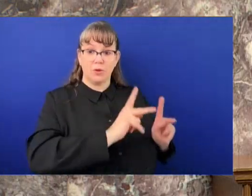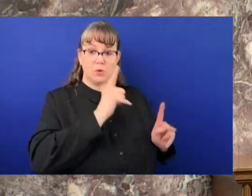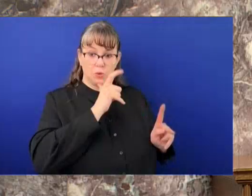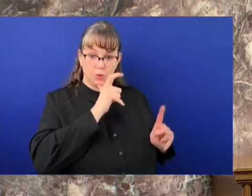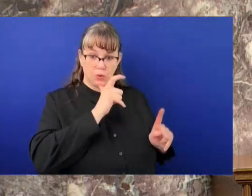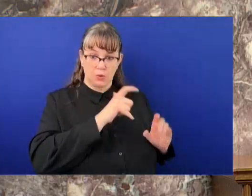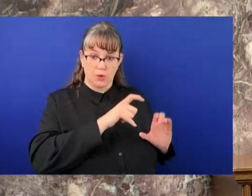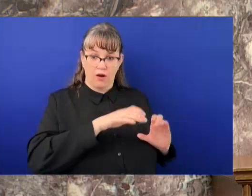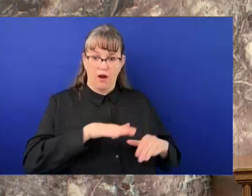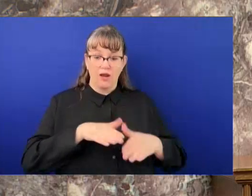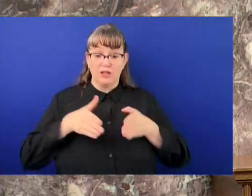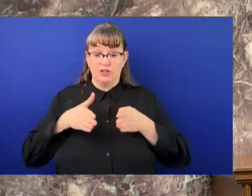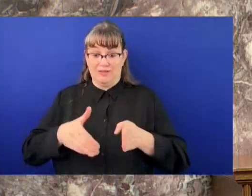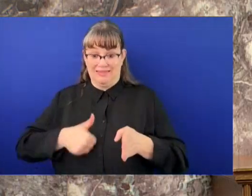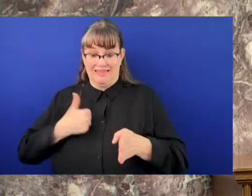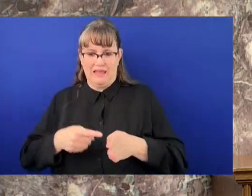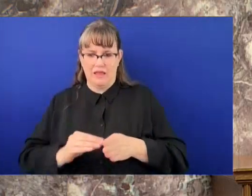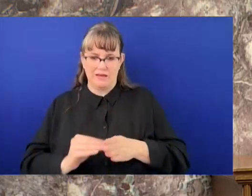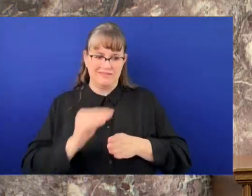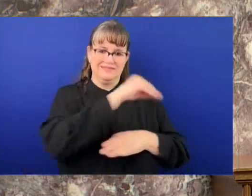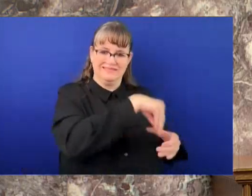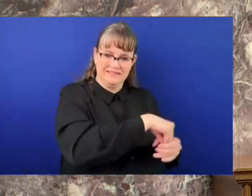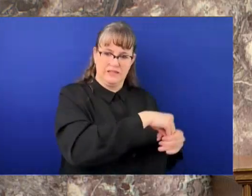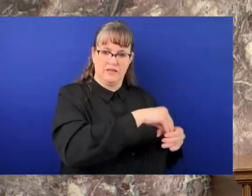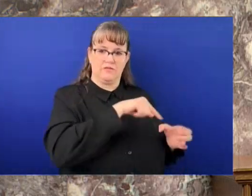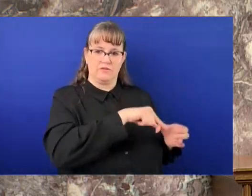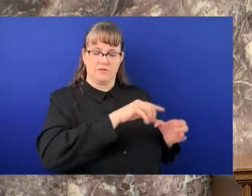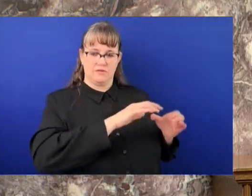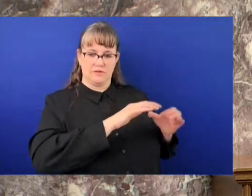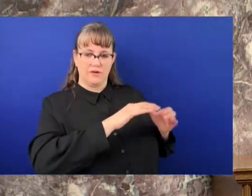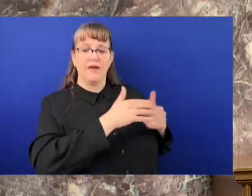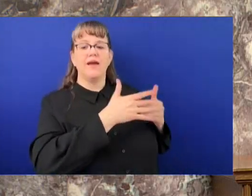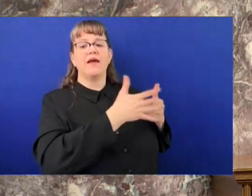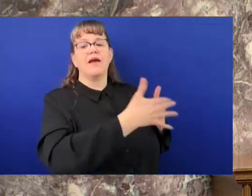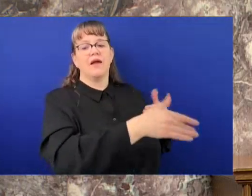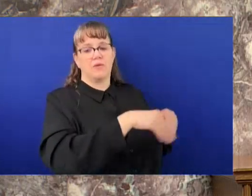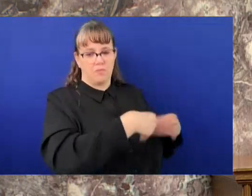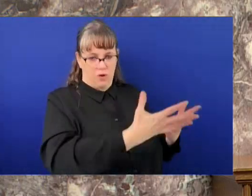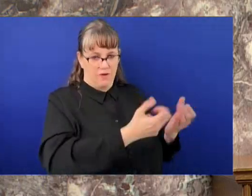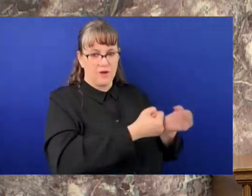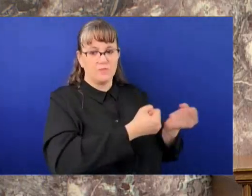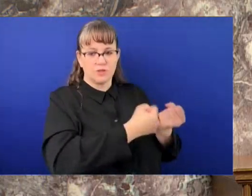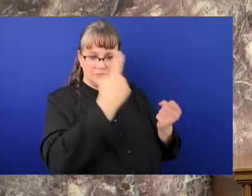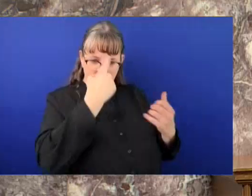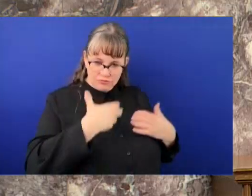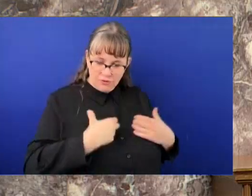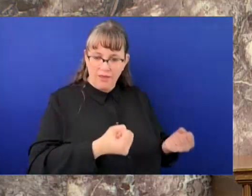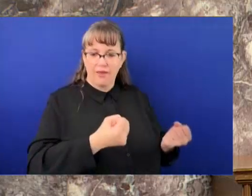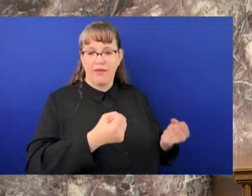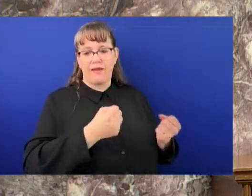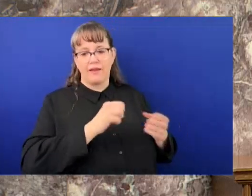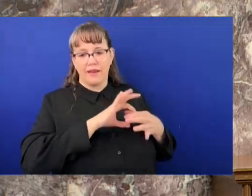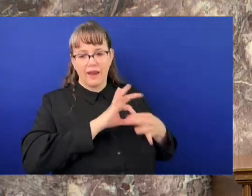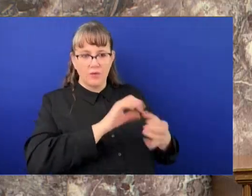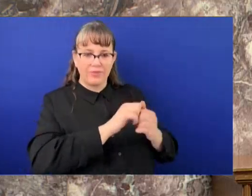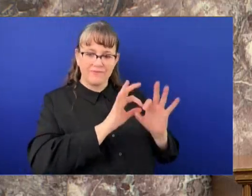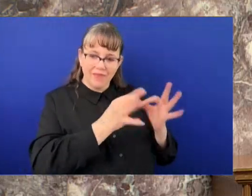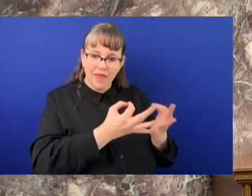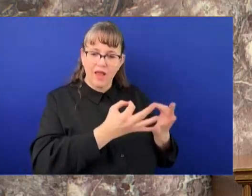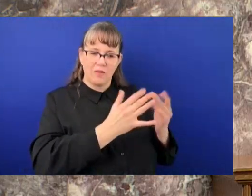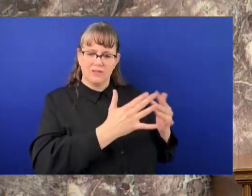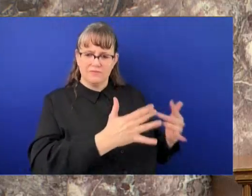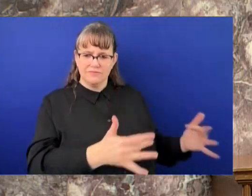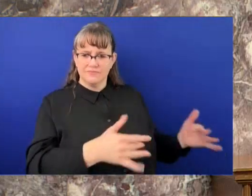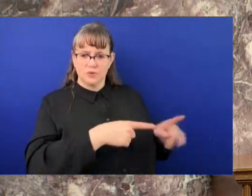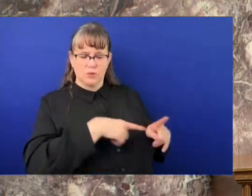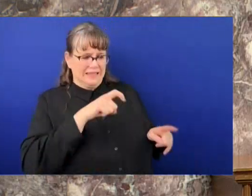whether it's healthcare, mental health, or connecting with family. Honourable Speaker, we need both. Again, this site I can't speak to specifically, but I will follow